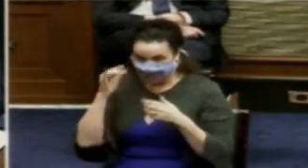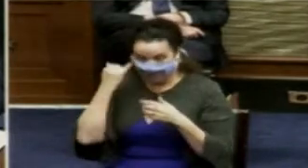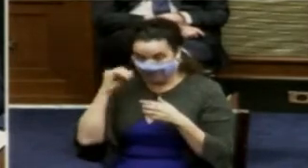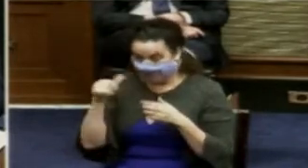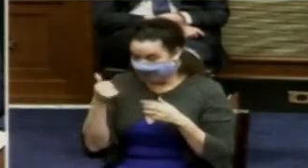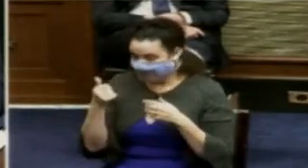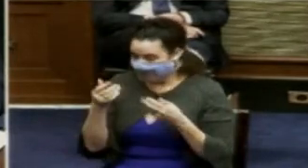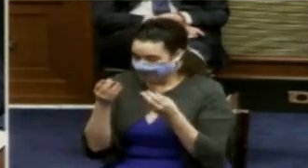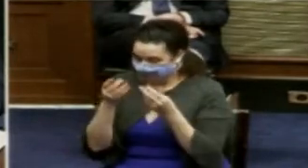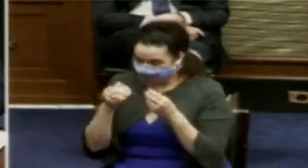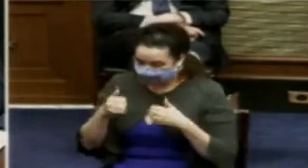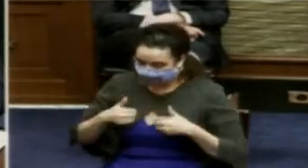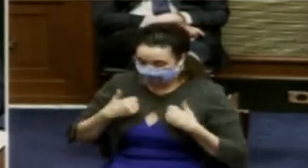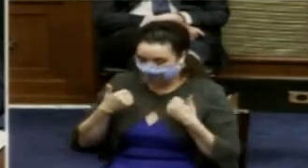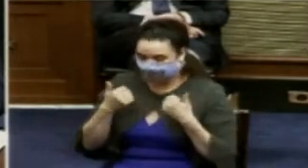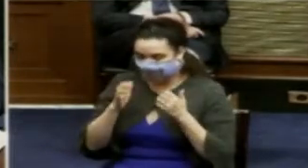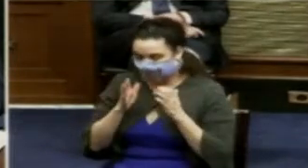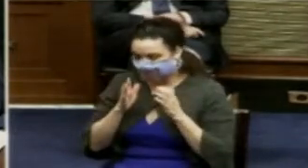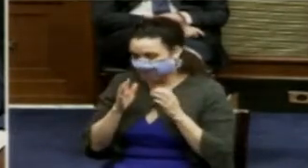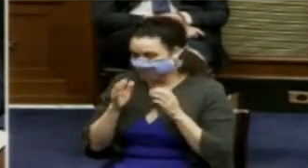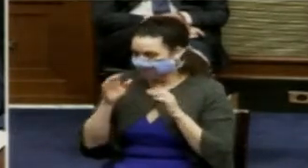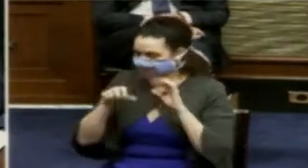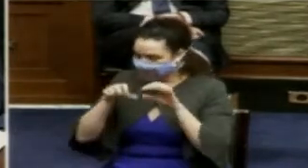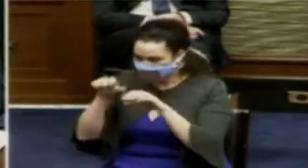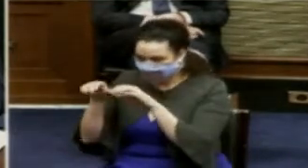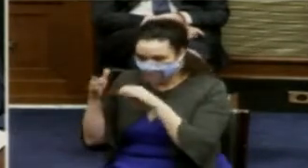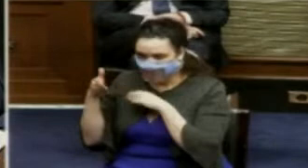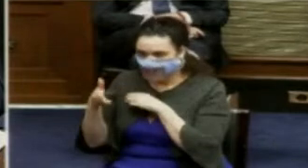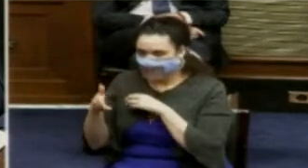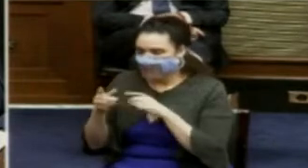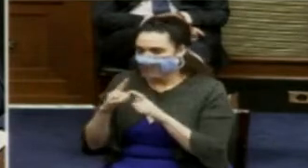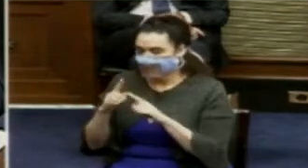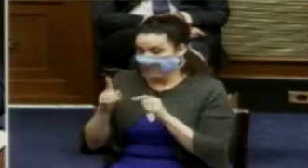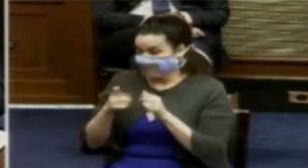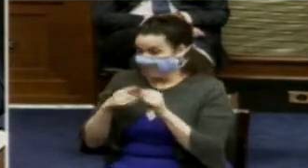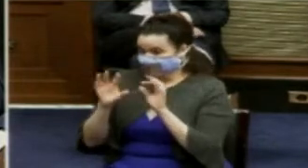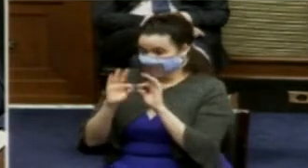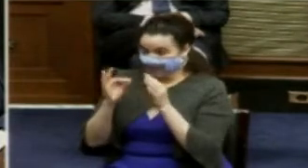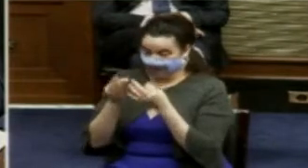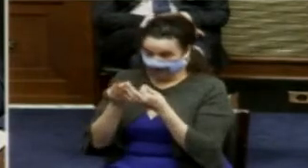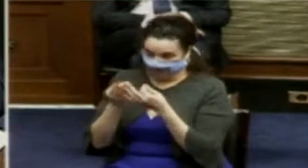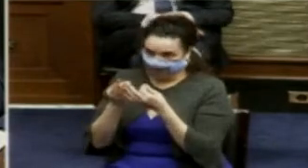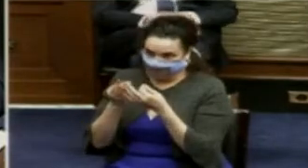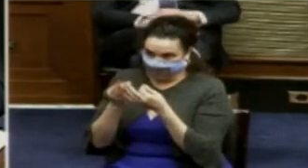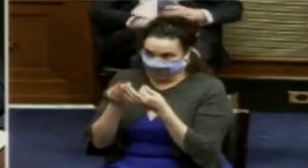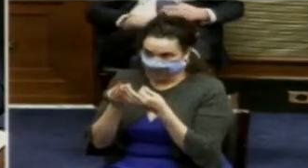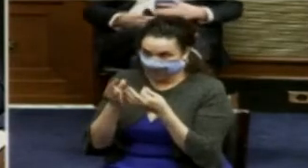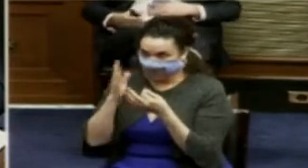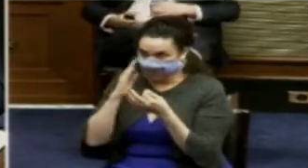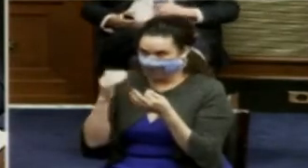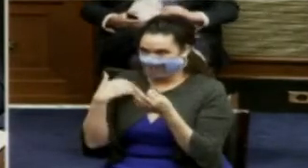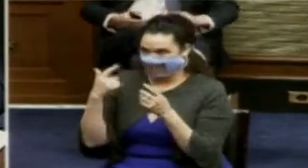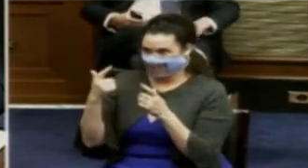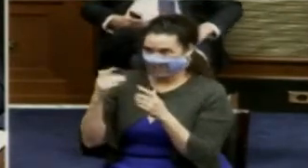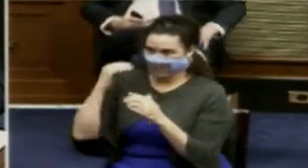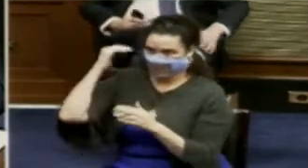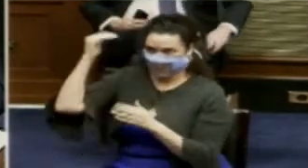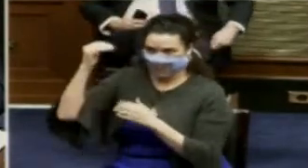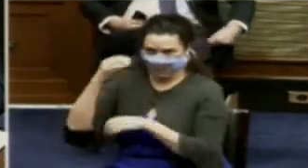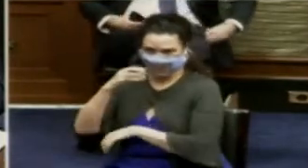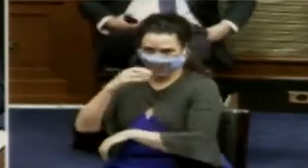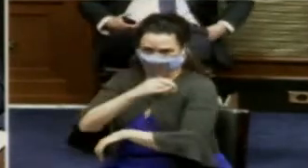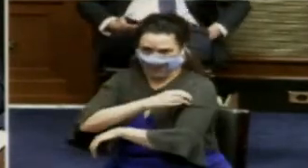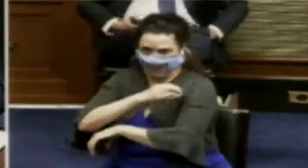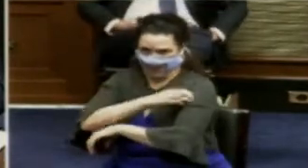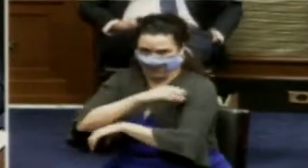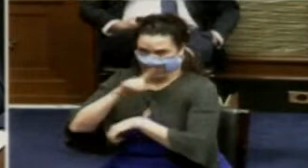degree throughout there. But again, the first family would certainly play an outsized role in the selection of 3